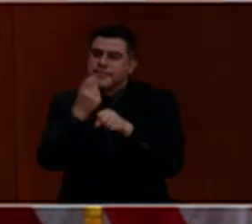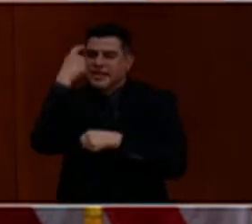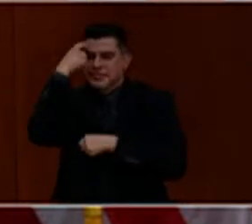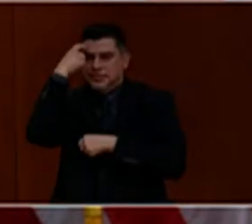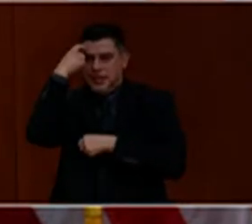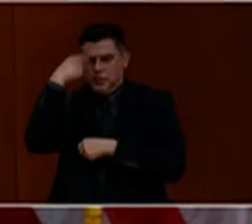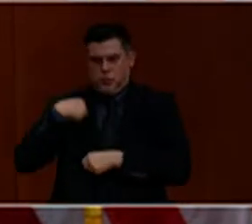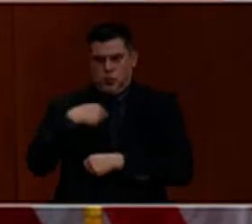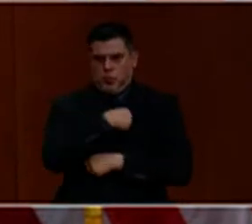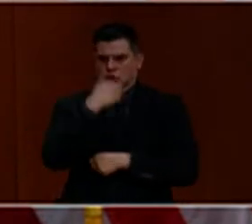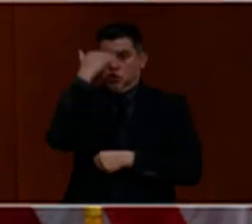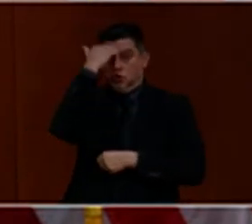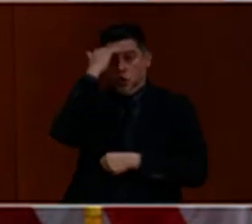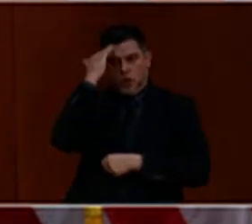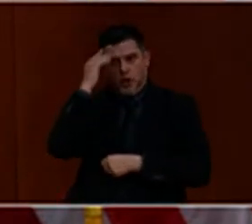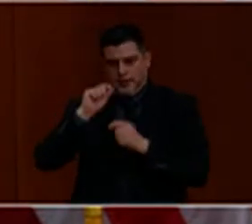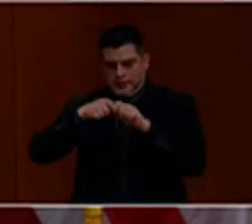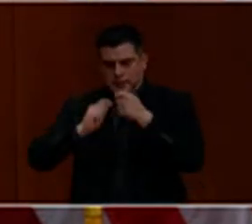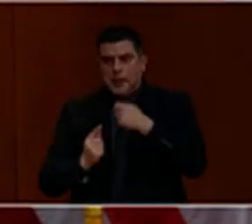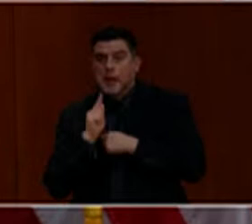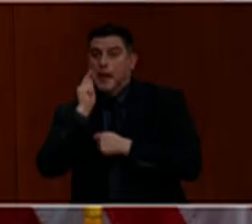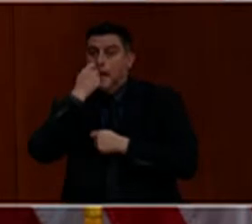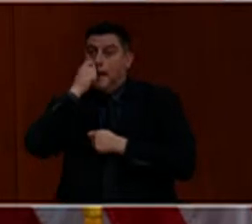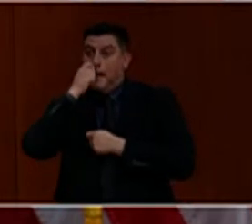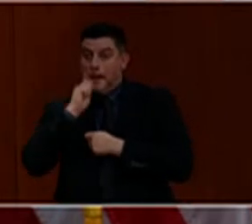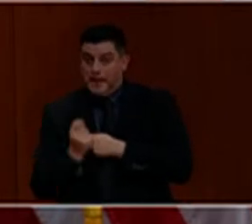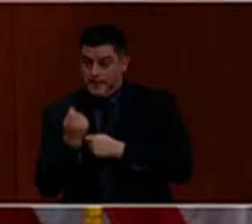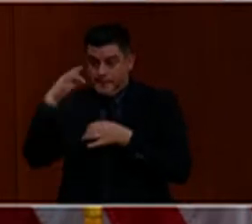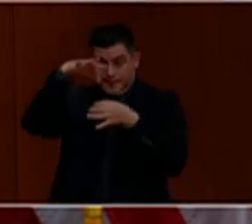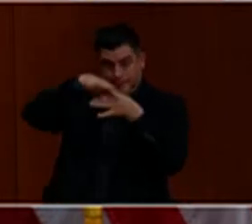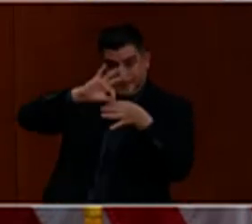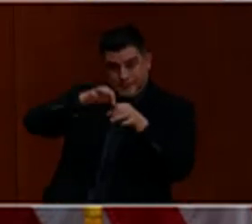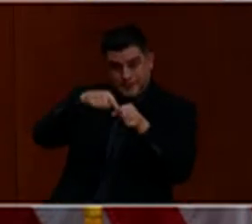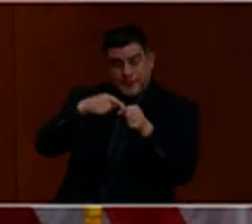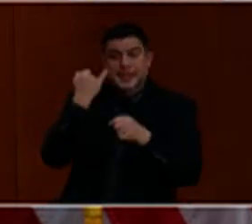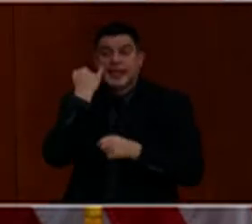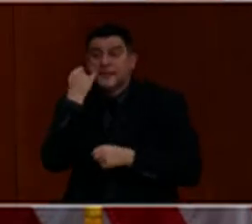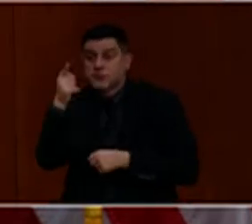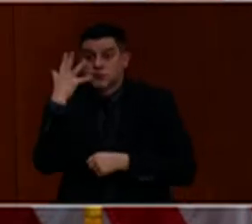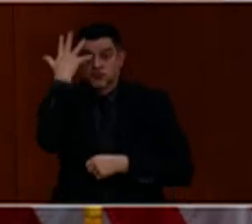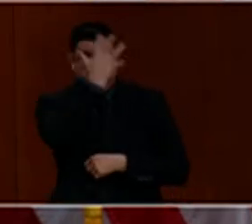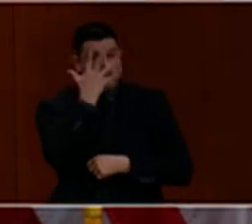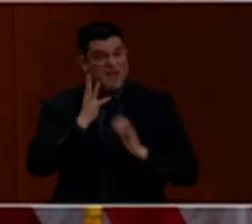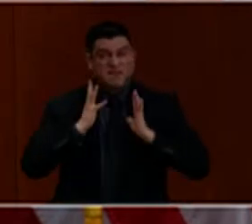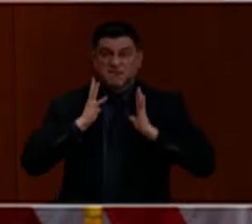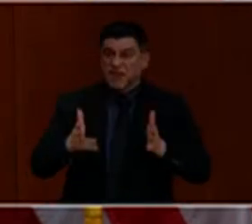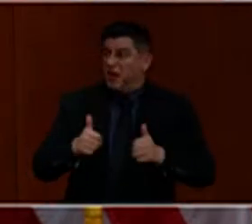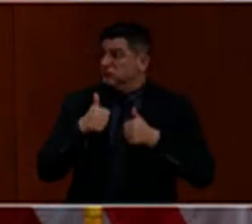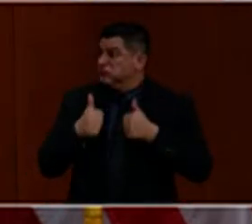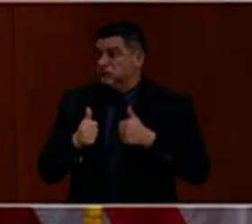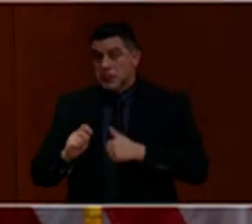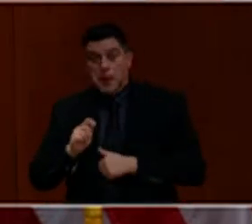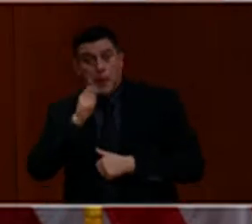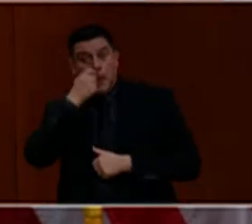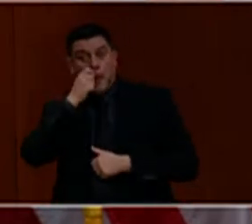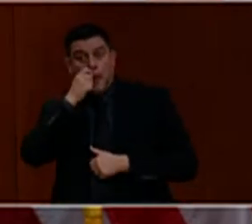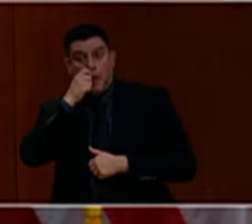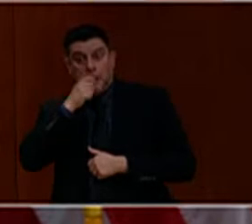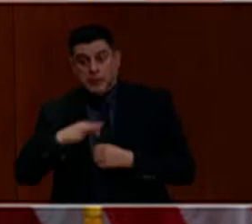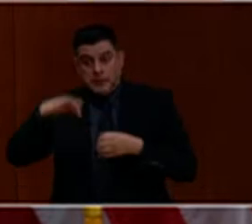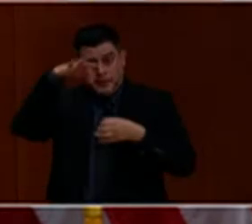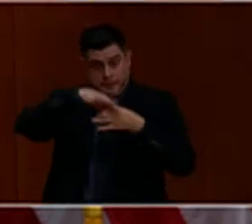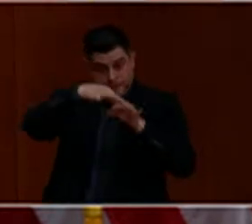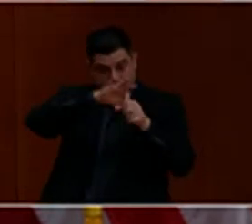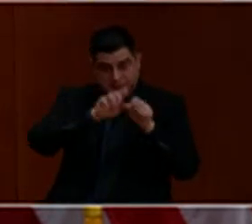tests, you can test, if you're asymptomatic and you go in and you test positive, they cannot tell you whether that's a live virus or